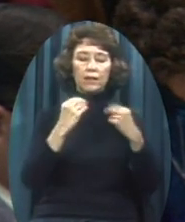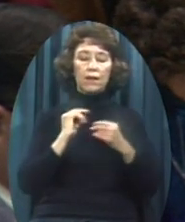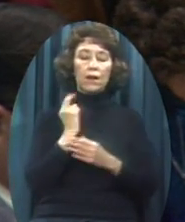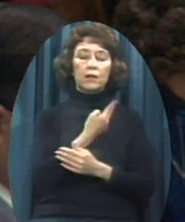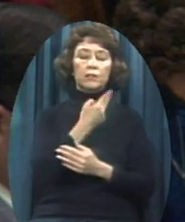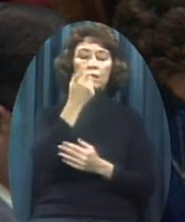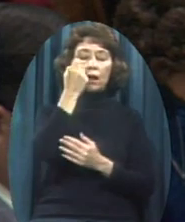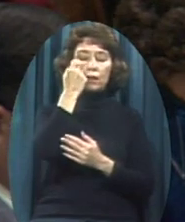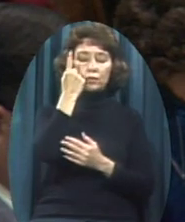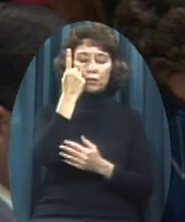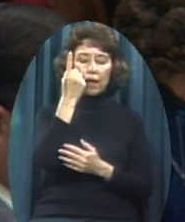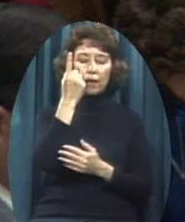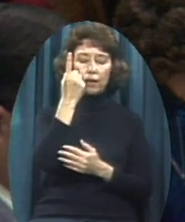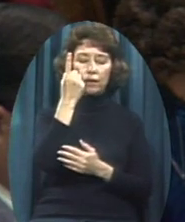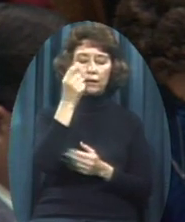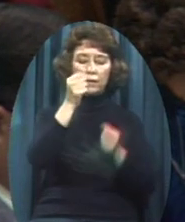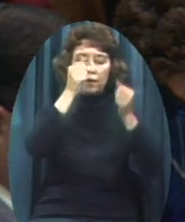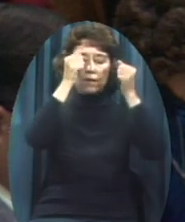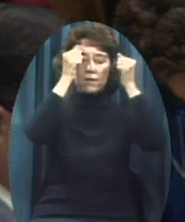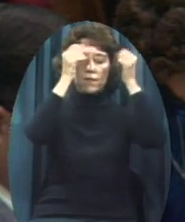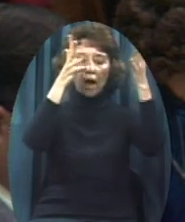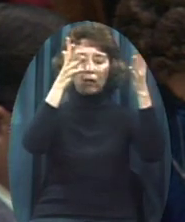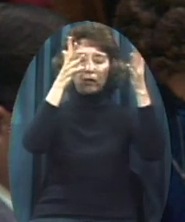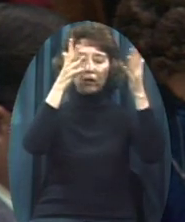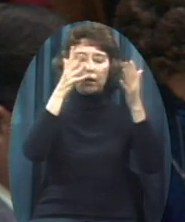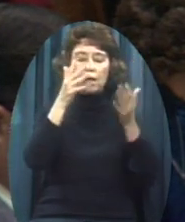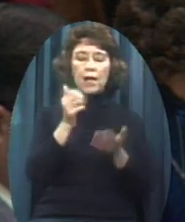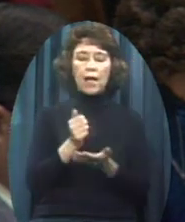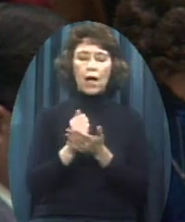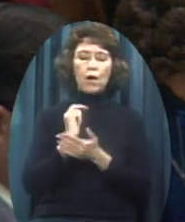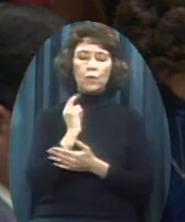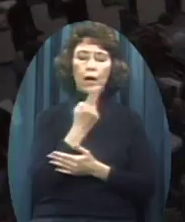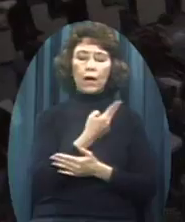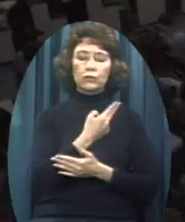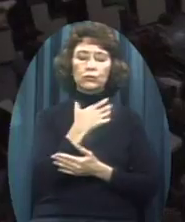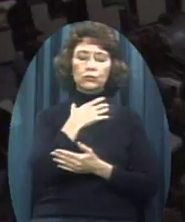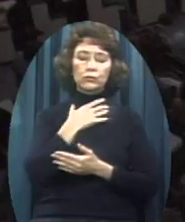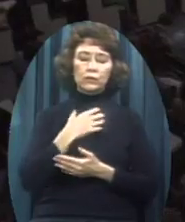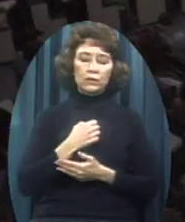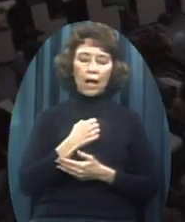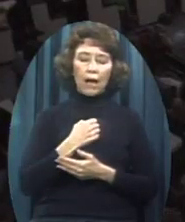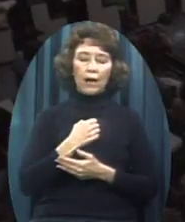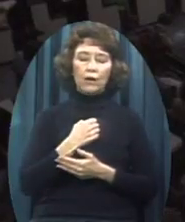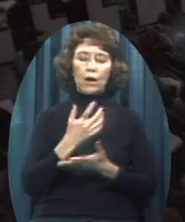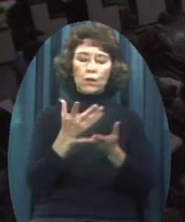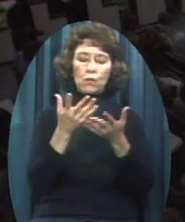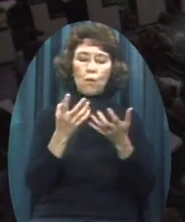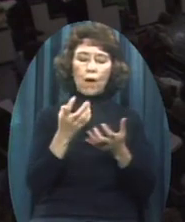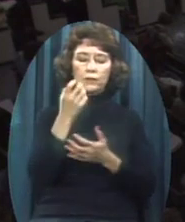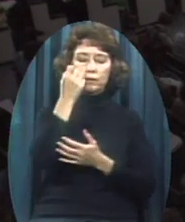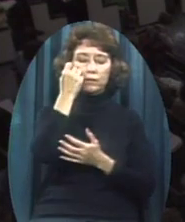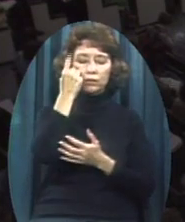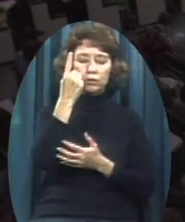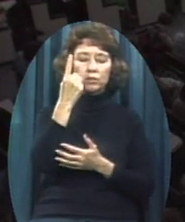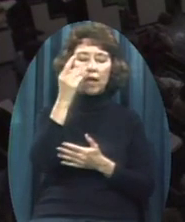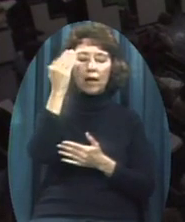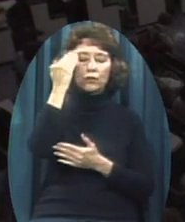understanding. Father, may we desire to understand and to know more